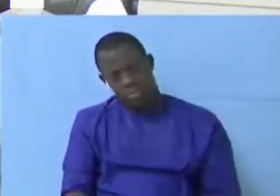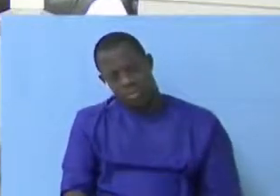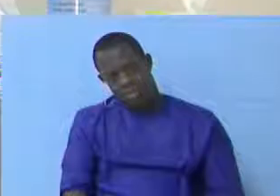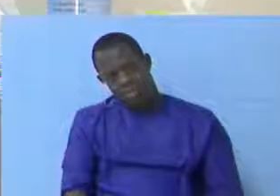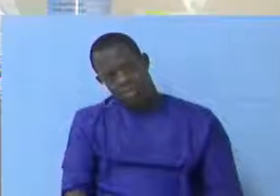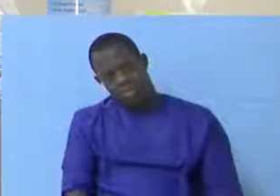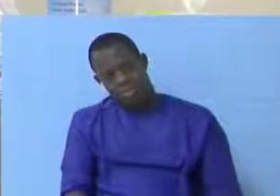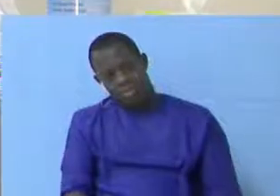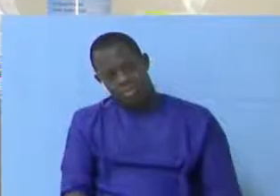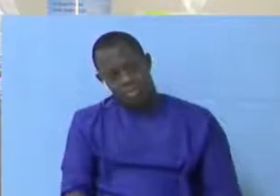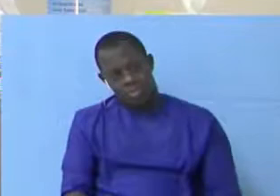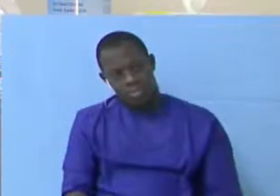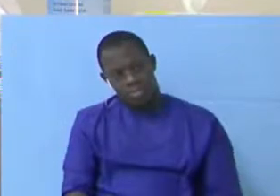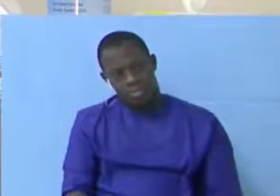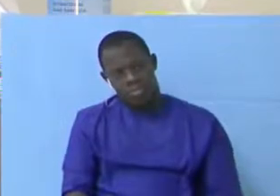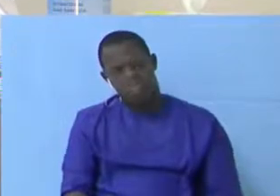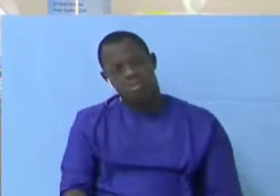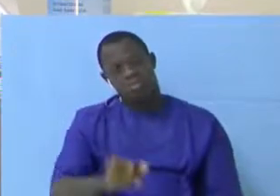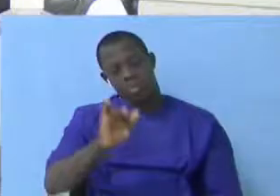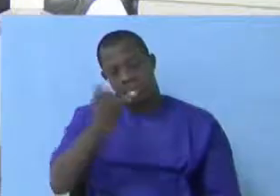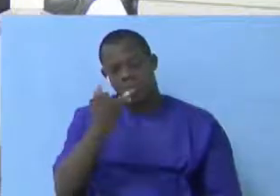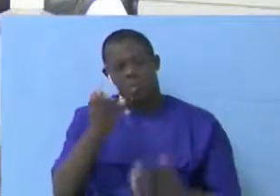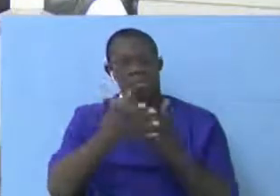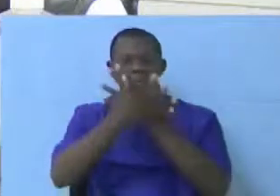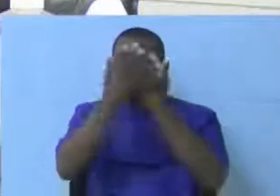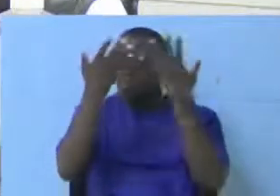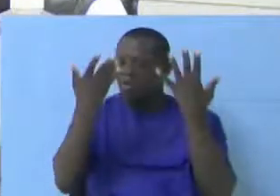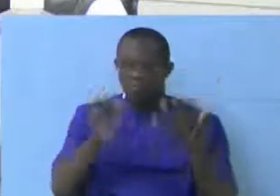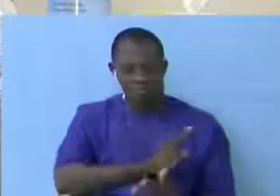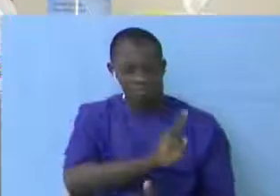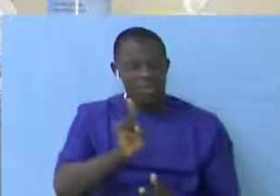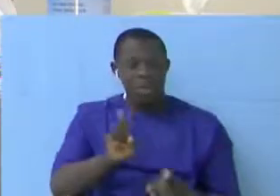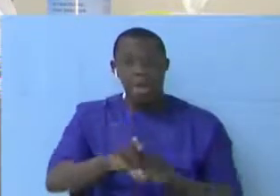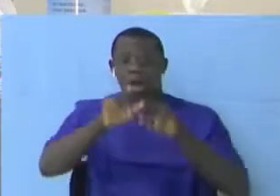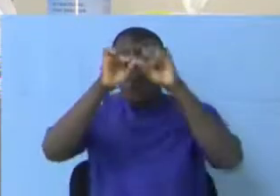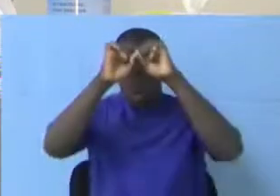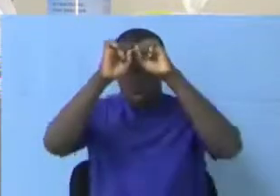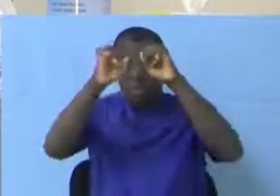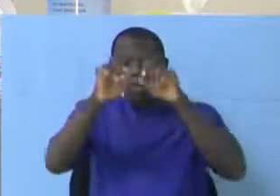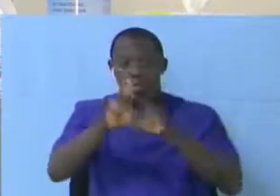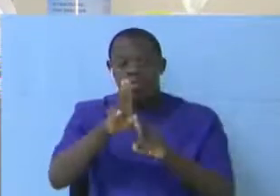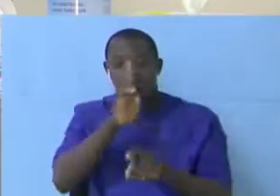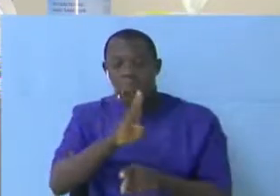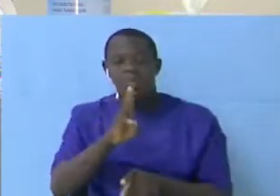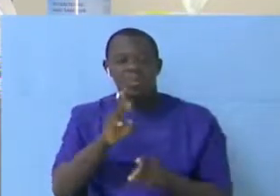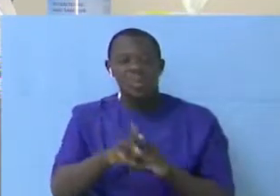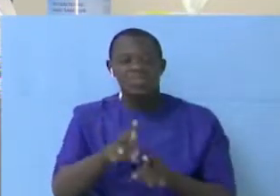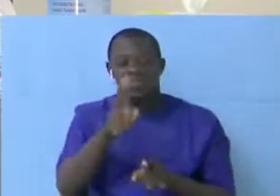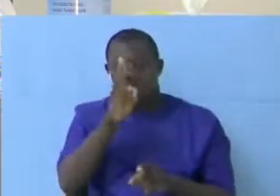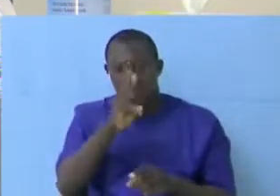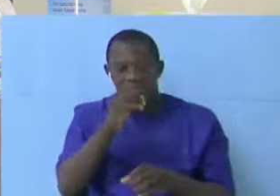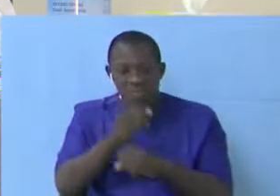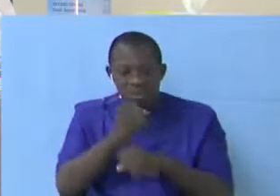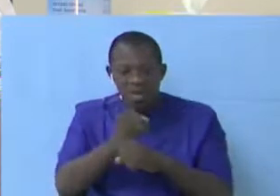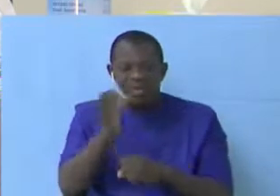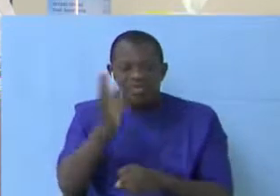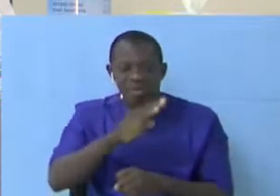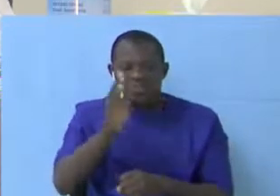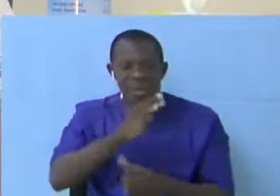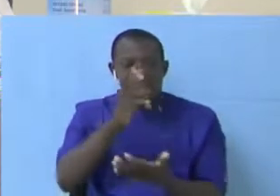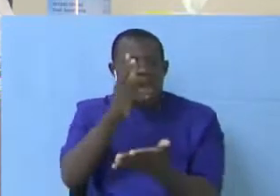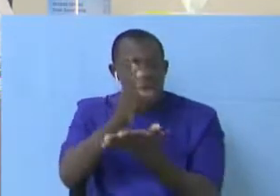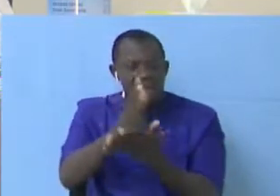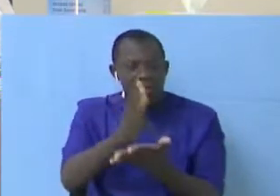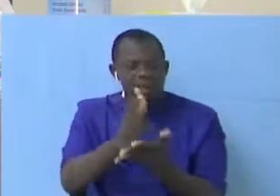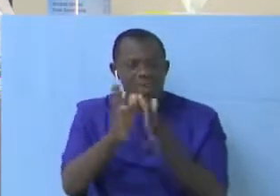sote bul fadi yale kan fo lem to nyaati. Absolutely, many of it. A government that would fabricate evidence against its citizens. Masakunda me